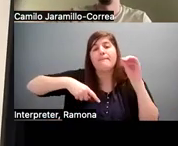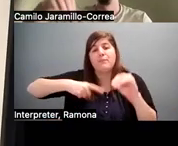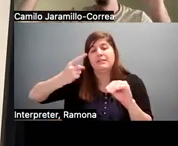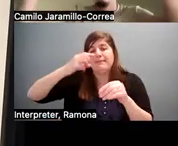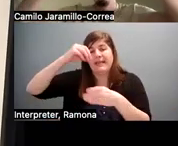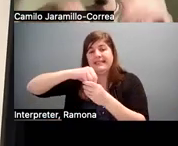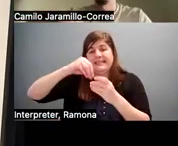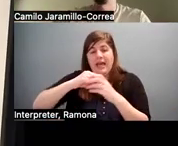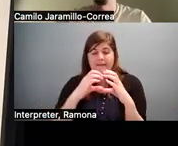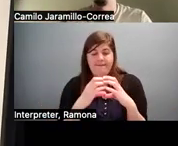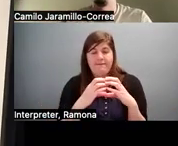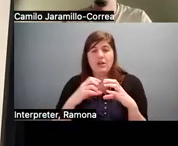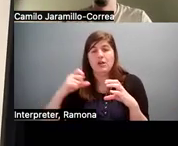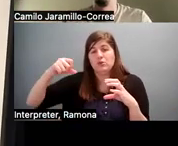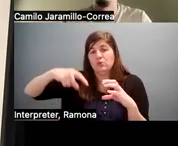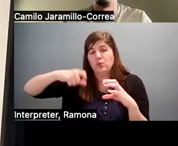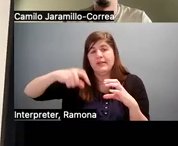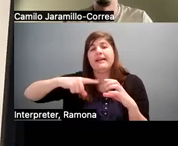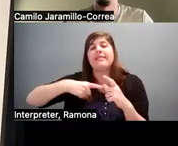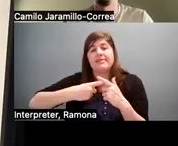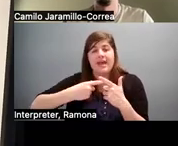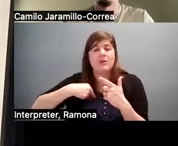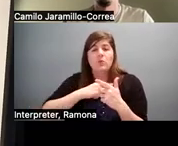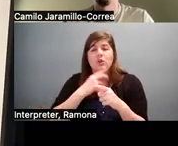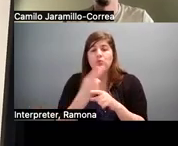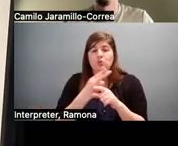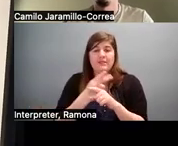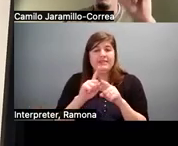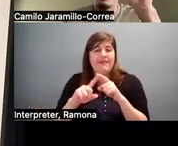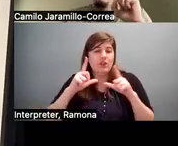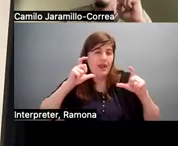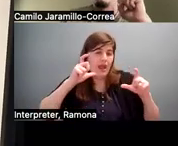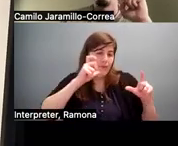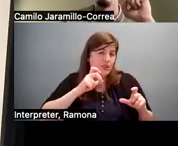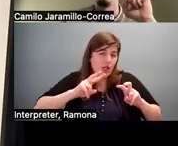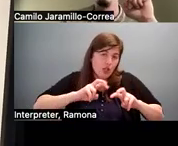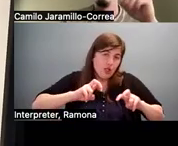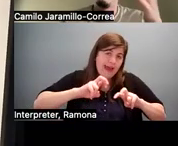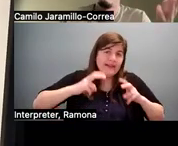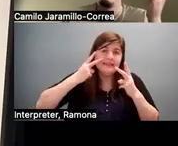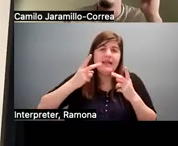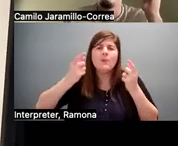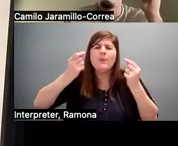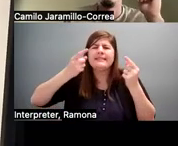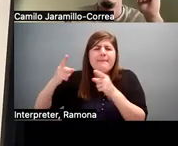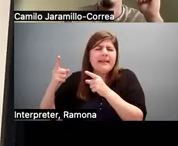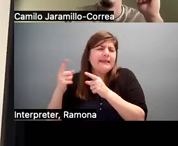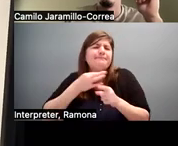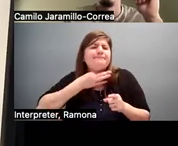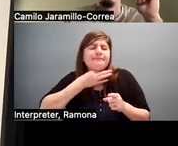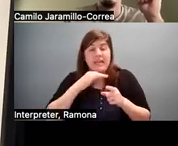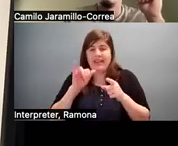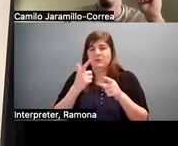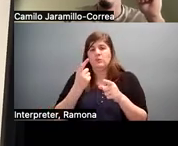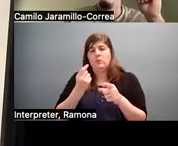of here, shoot the plasma, and then we'll use all of these cameras to just look at what's happening there. So that's like what a plasma lab looks